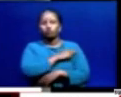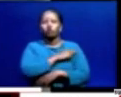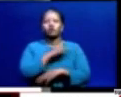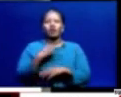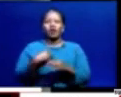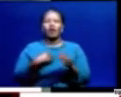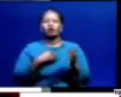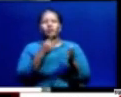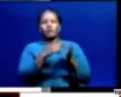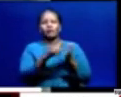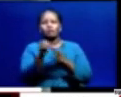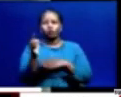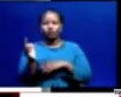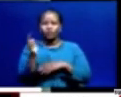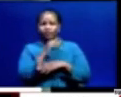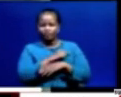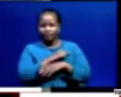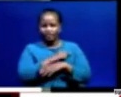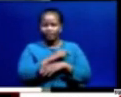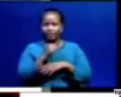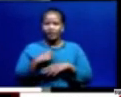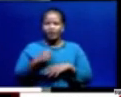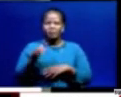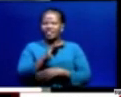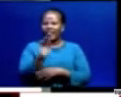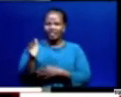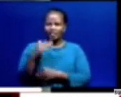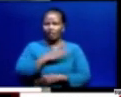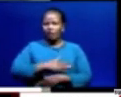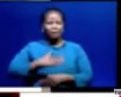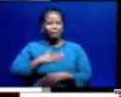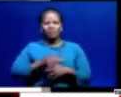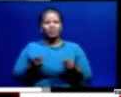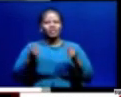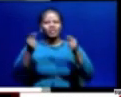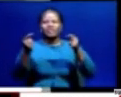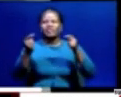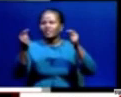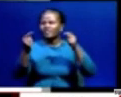So mimi naomba msi strike, ninaambiwa iko tafadhali.